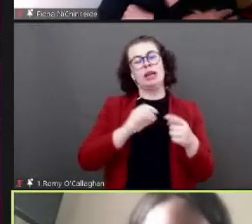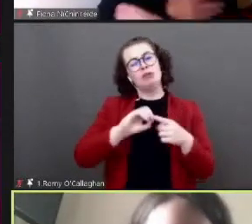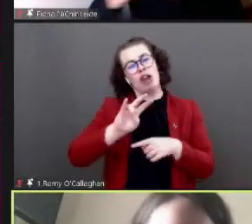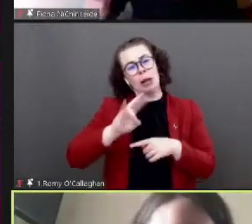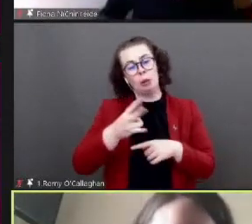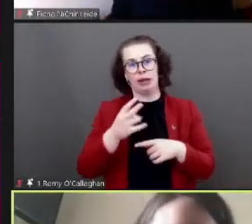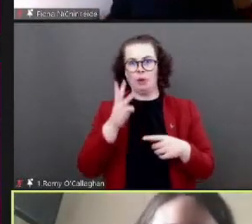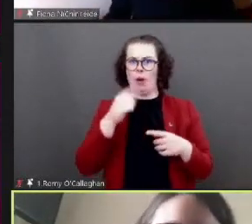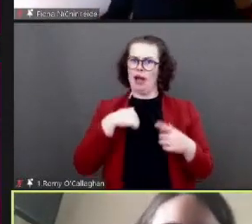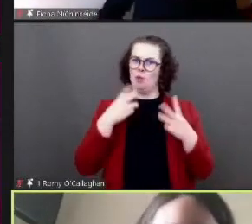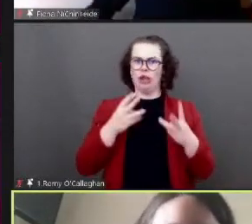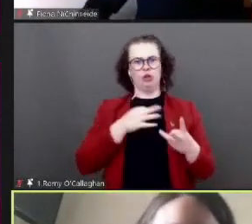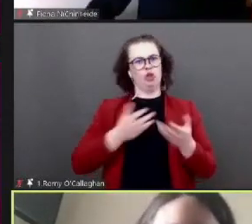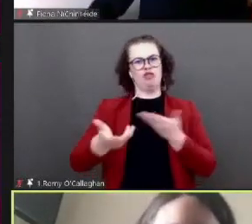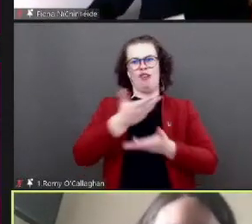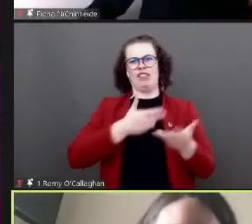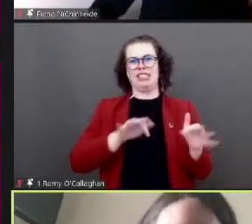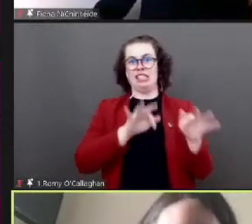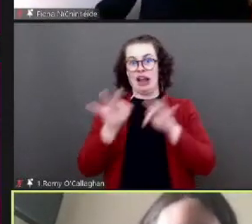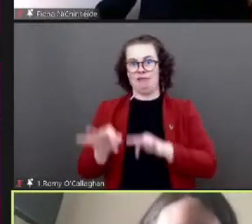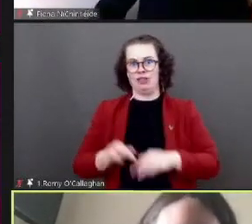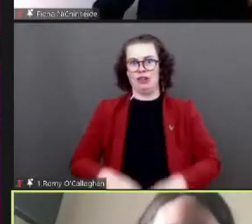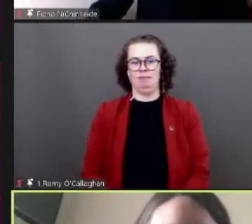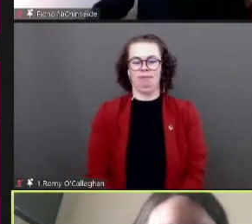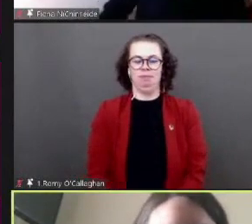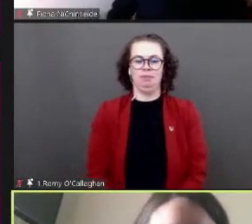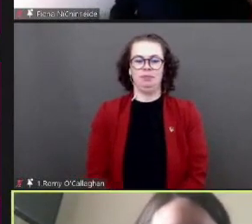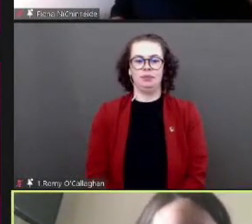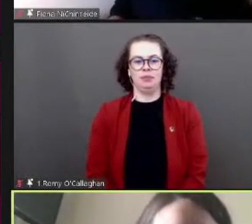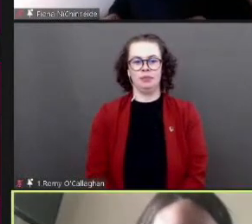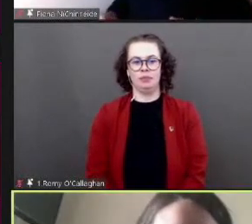order to facilitate good discussion. So if we could go to the next slide, please.